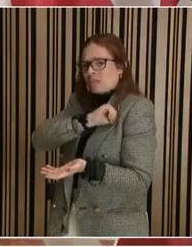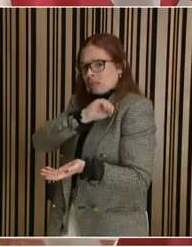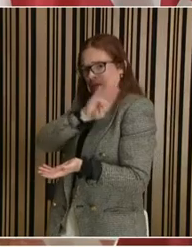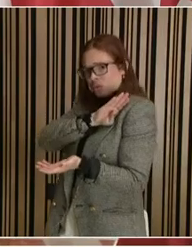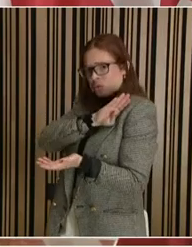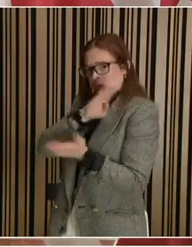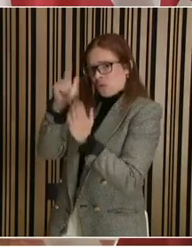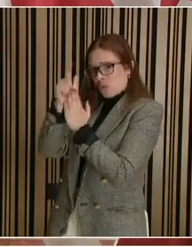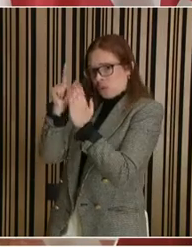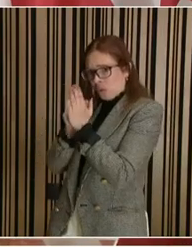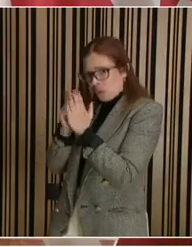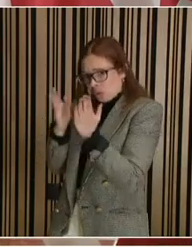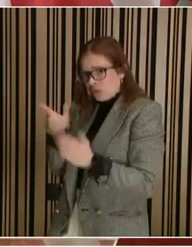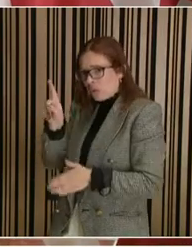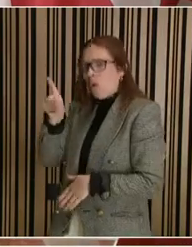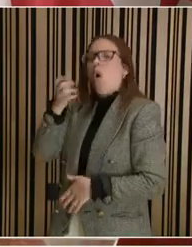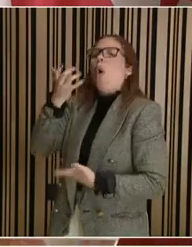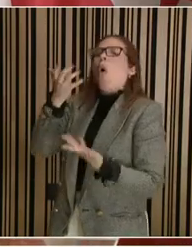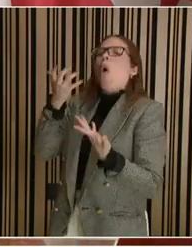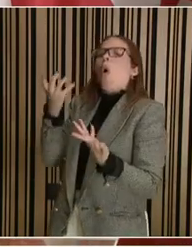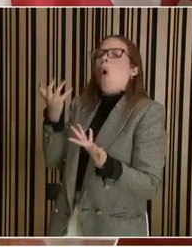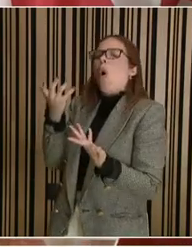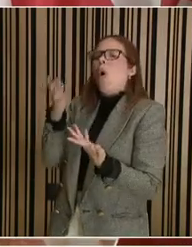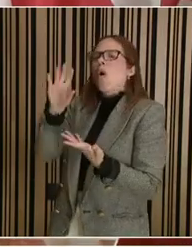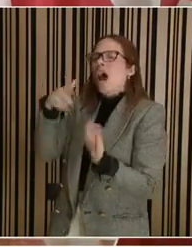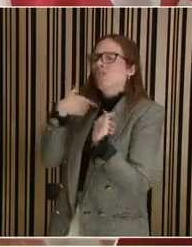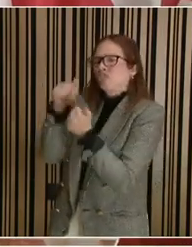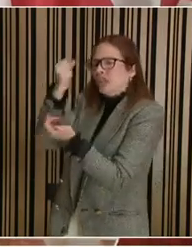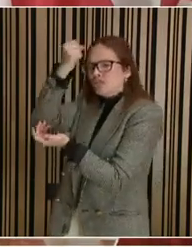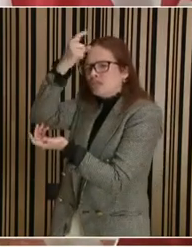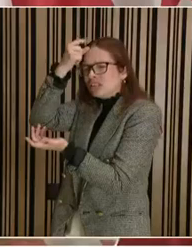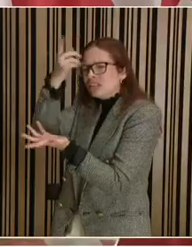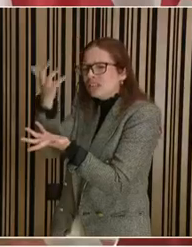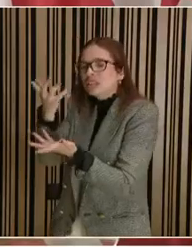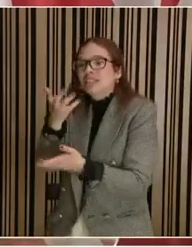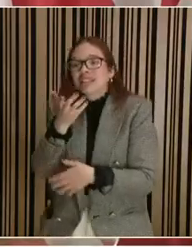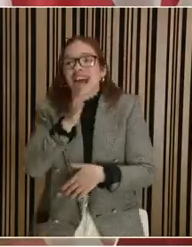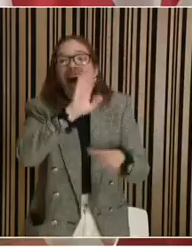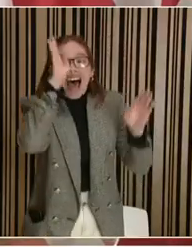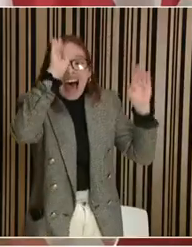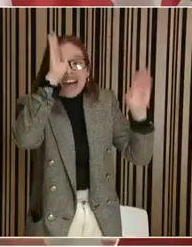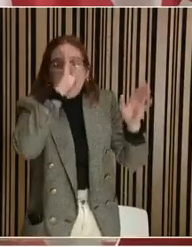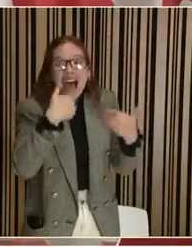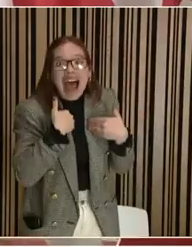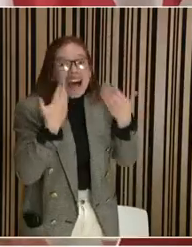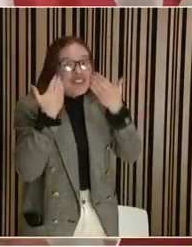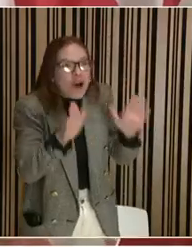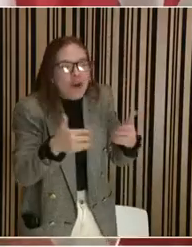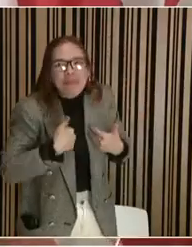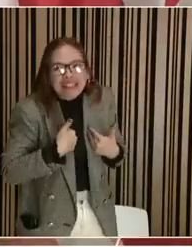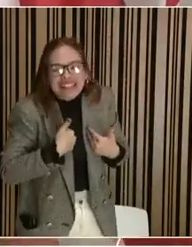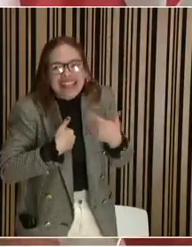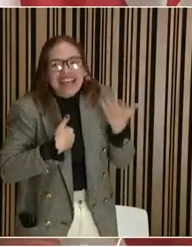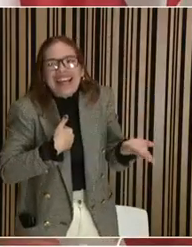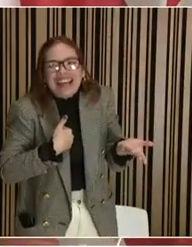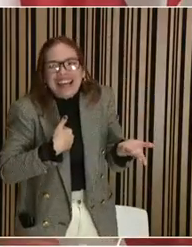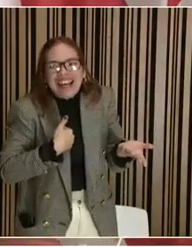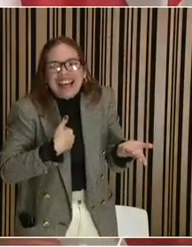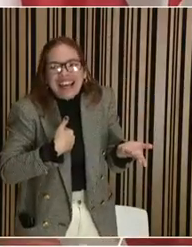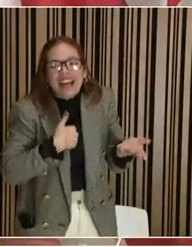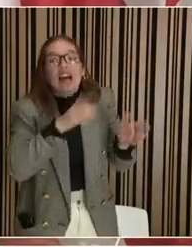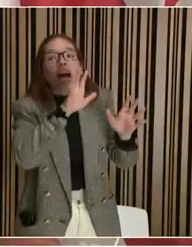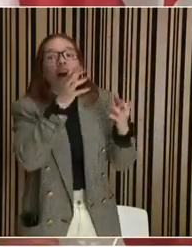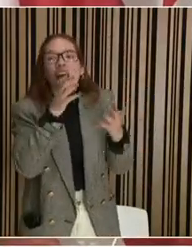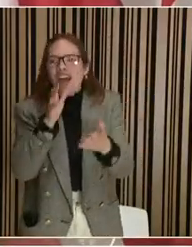Like, because again, I think we're trying to understand the role that you play. Hi, you don't know me. Yeah, I'm. I get You've introduced it. yourself, but